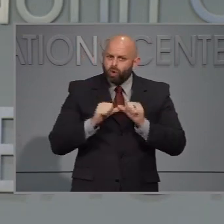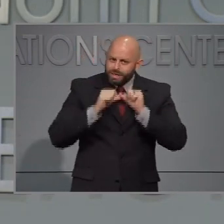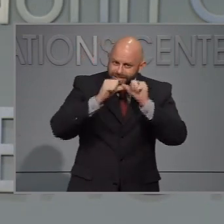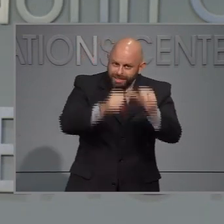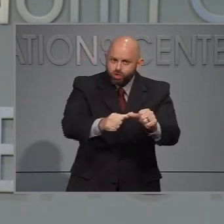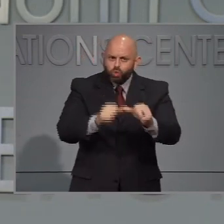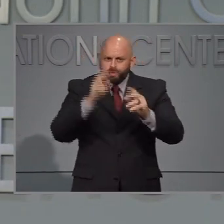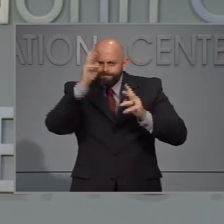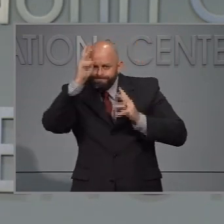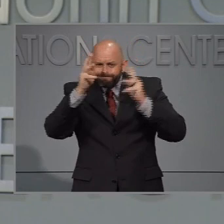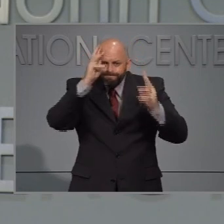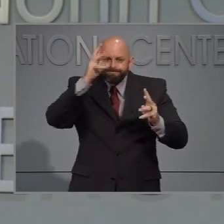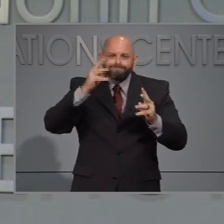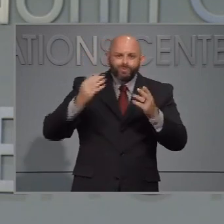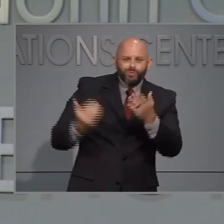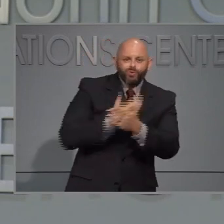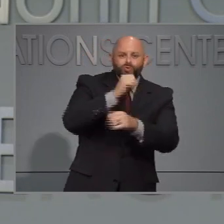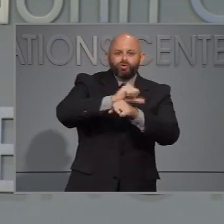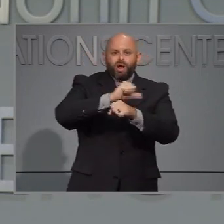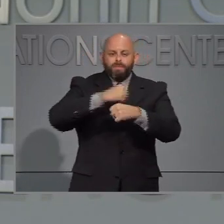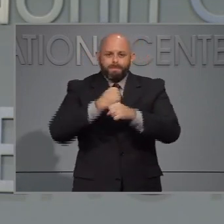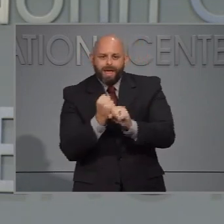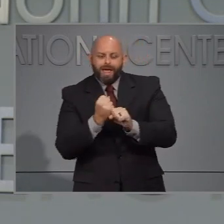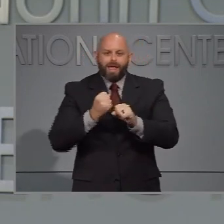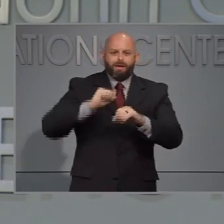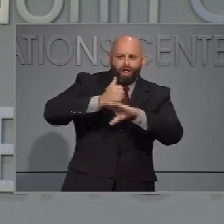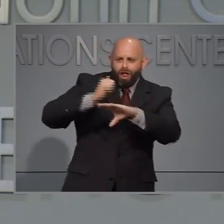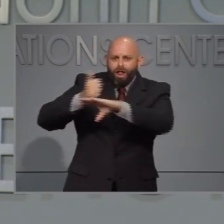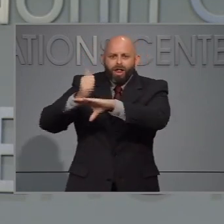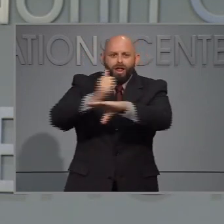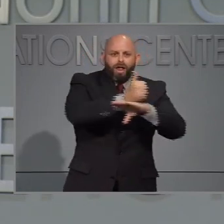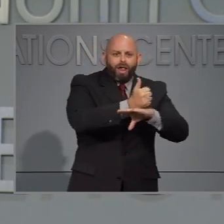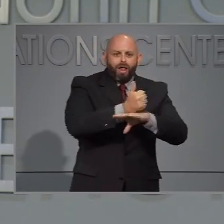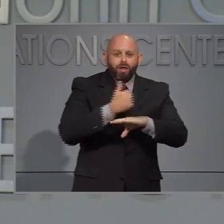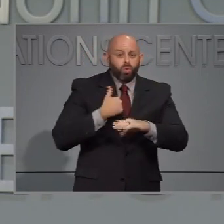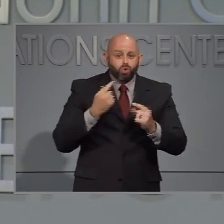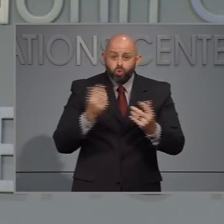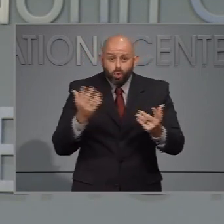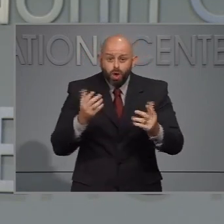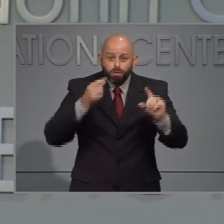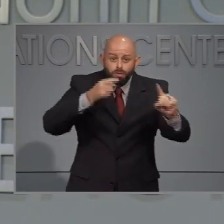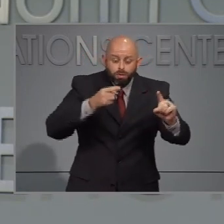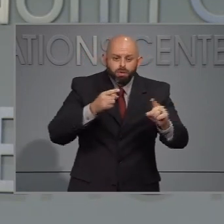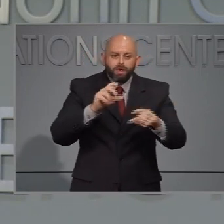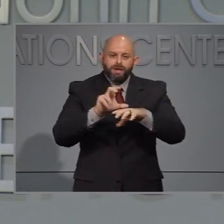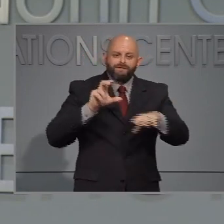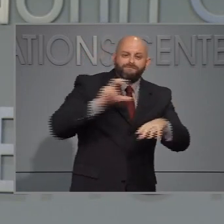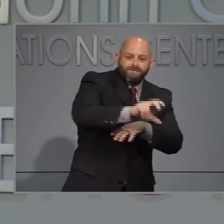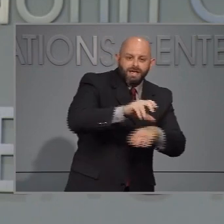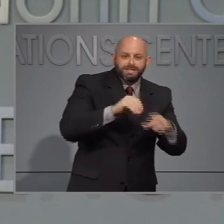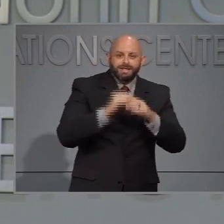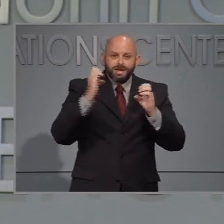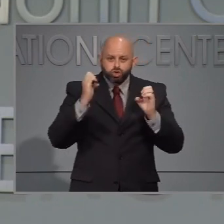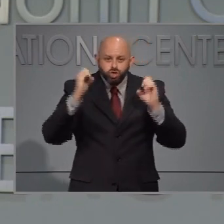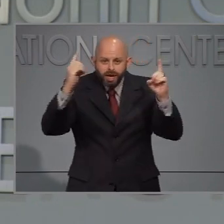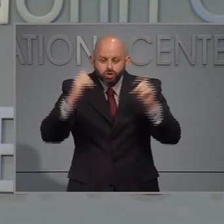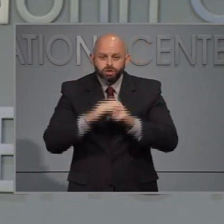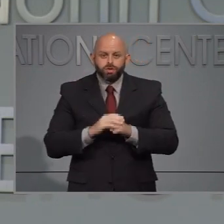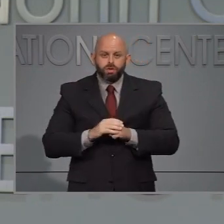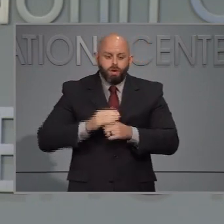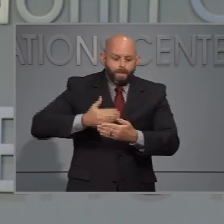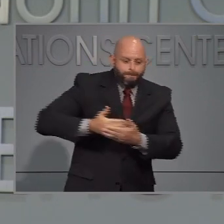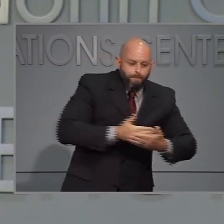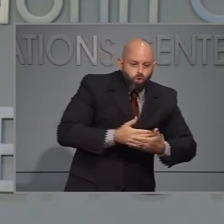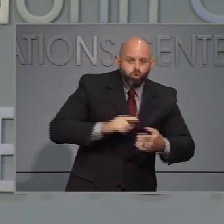created, and that just means we've got to invest in education from cradle to career to make sure that people have the